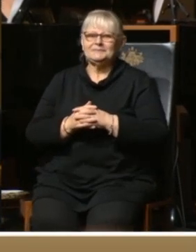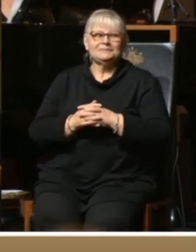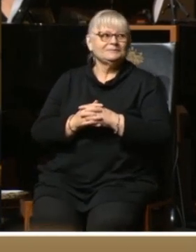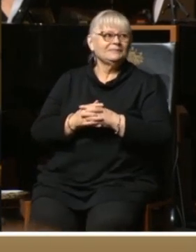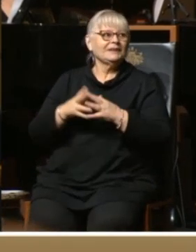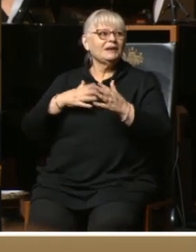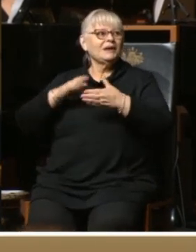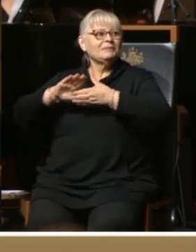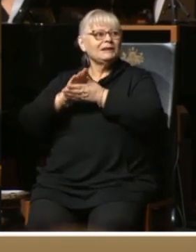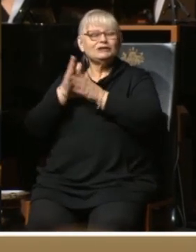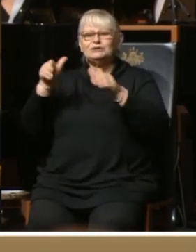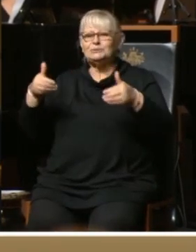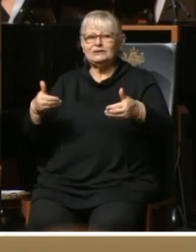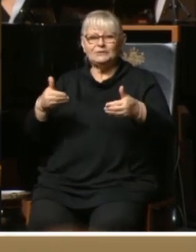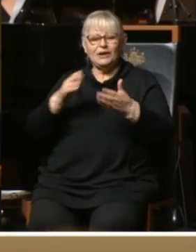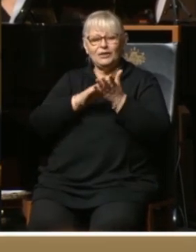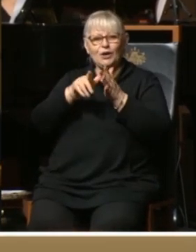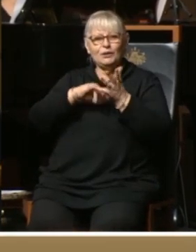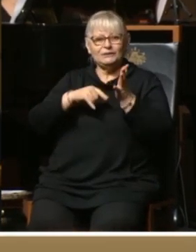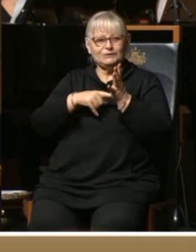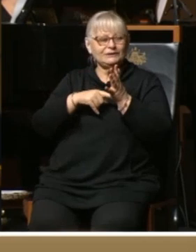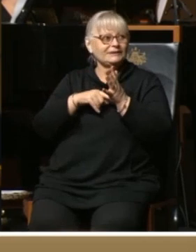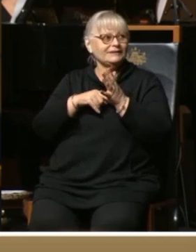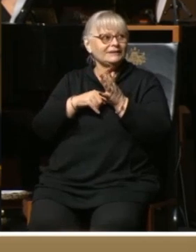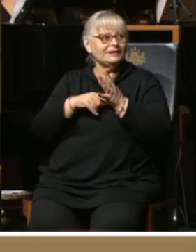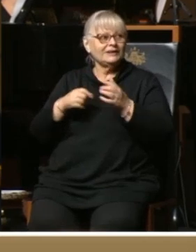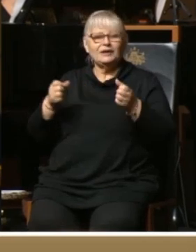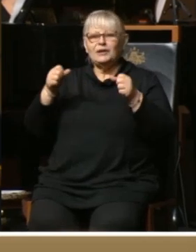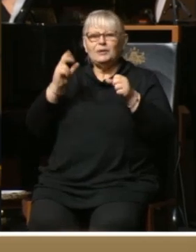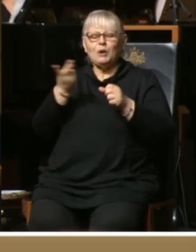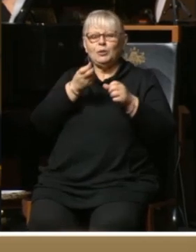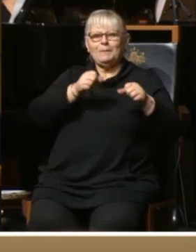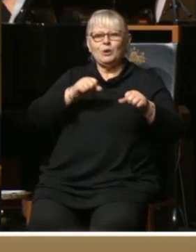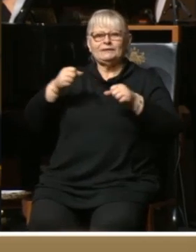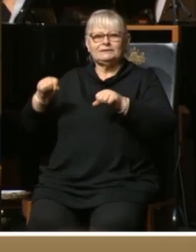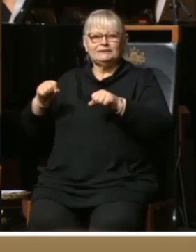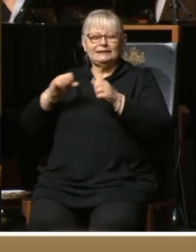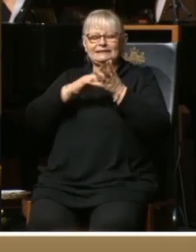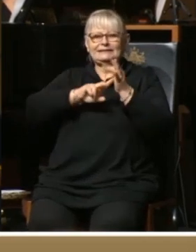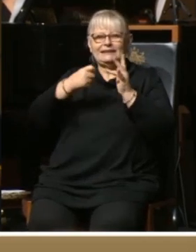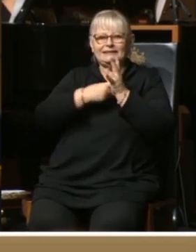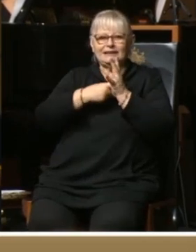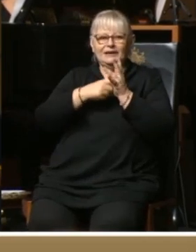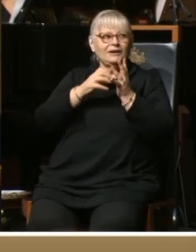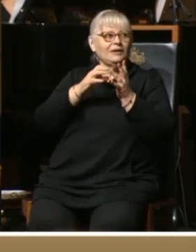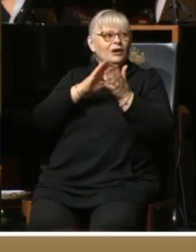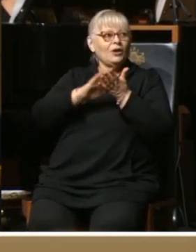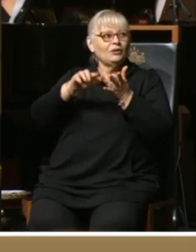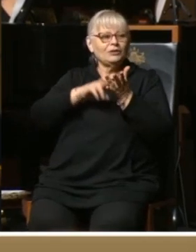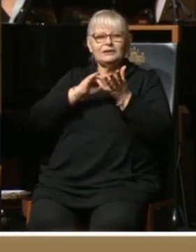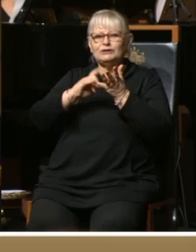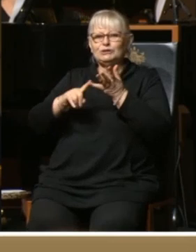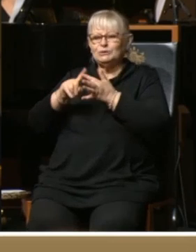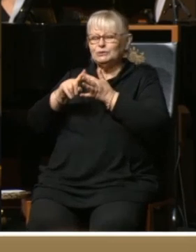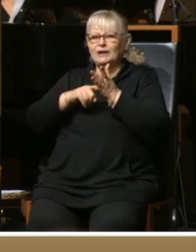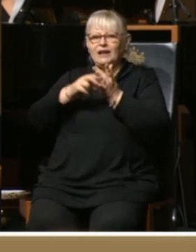It's my pleasure to introduce today's hosts, the presiding officers. Senator, the Honourable Sue